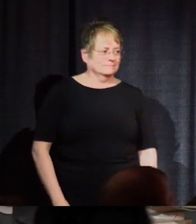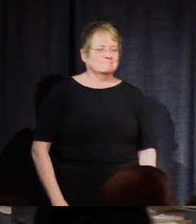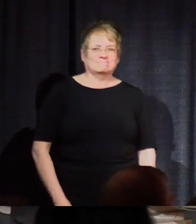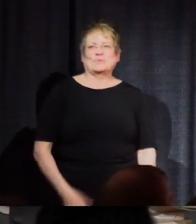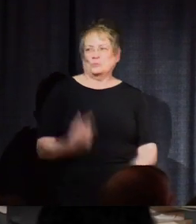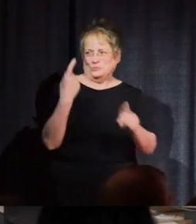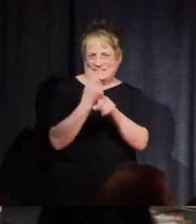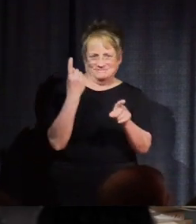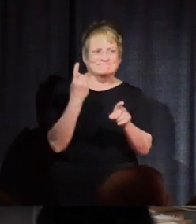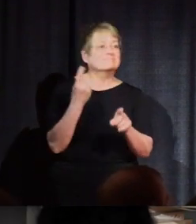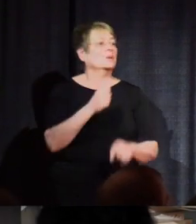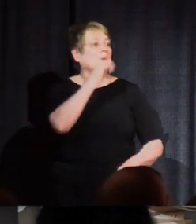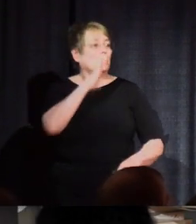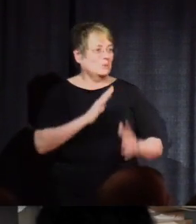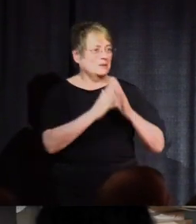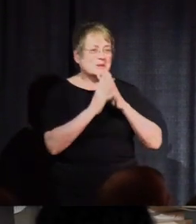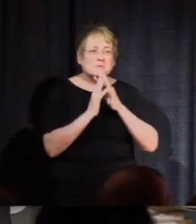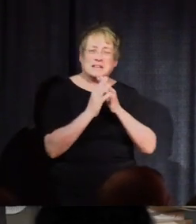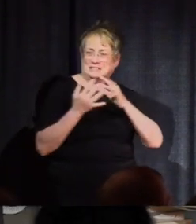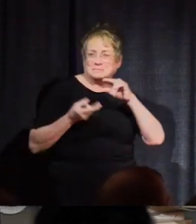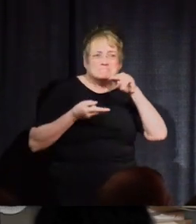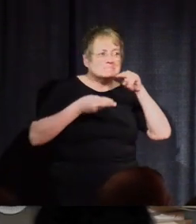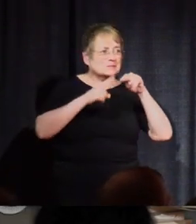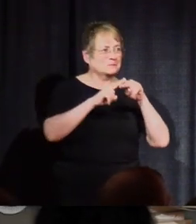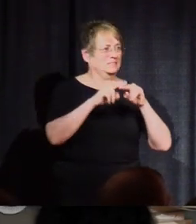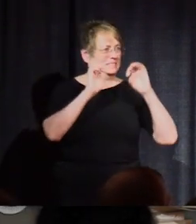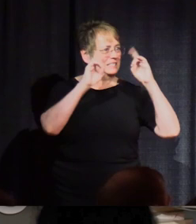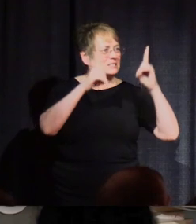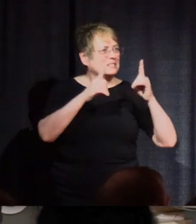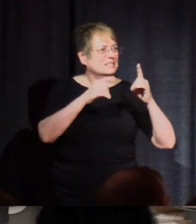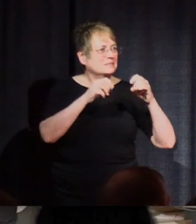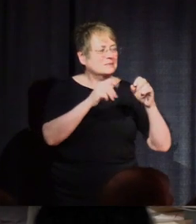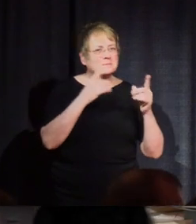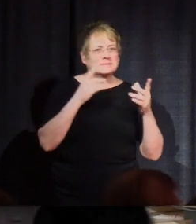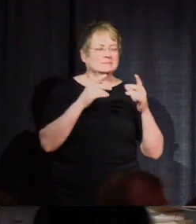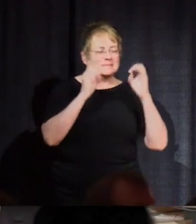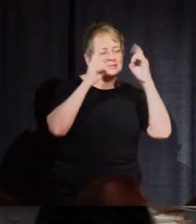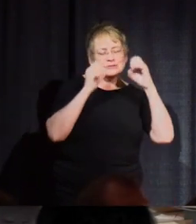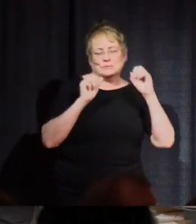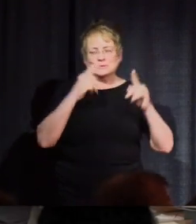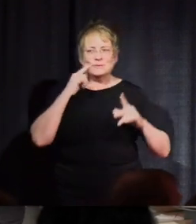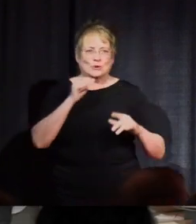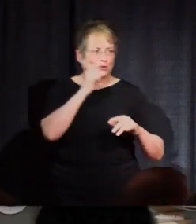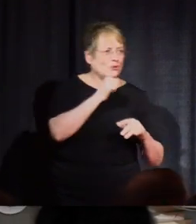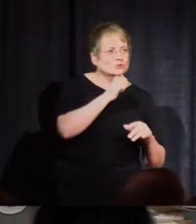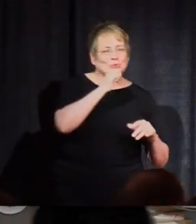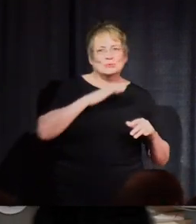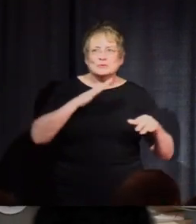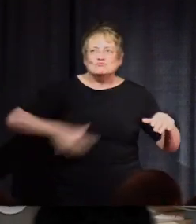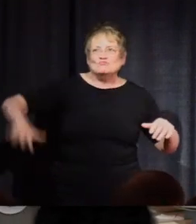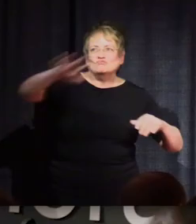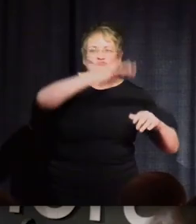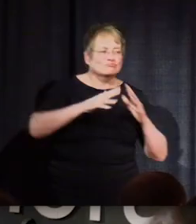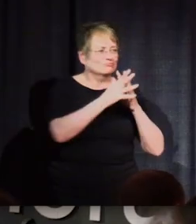that's right women's wrestling is increasing educational opportunities for girls and women across the nation increasing opportunities